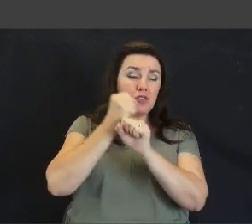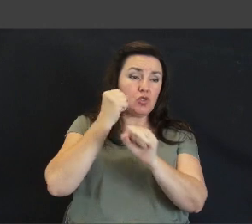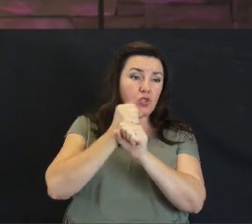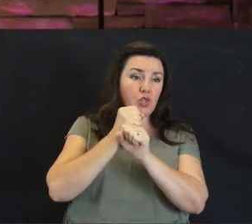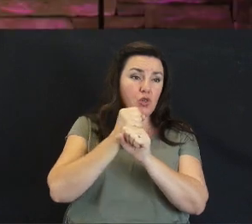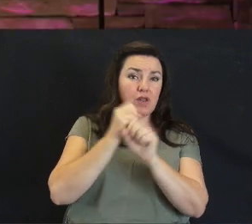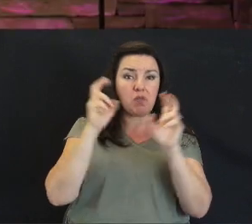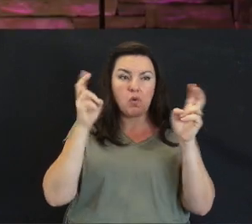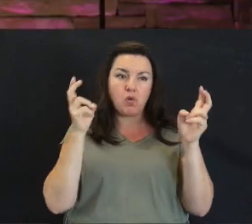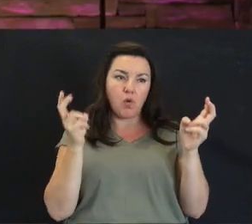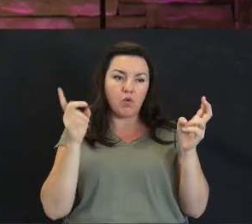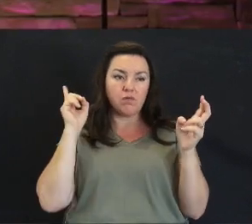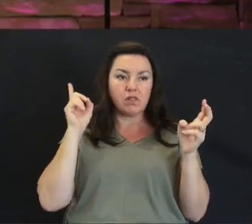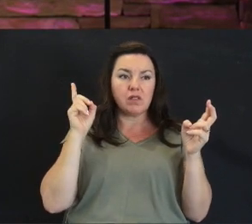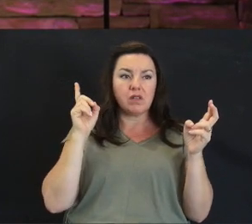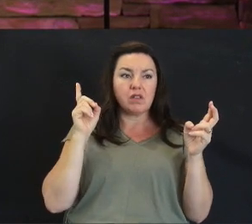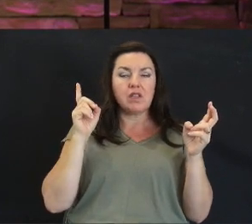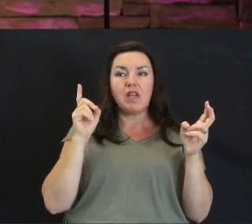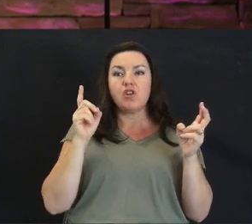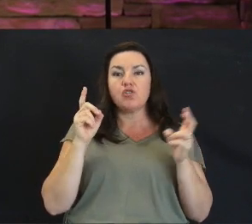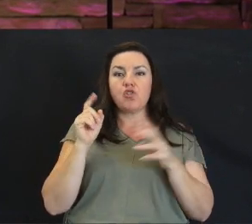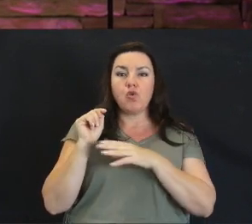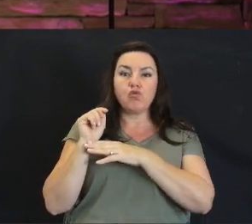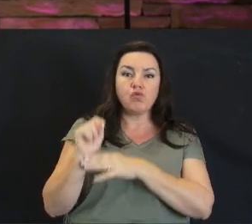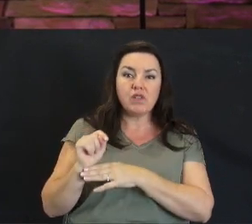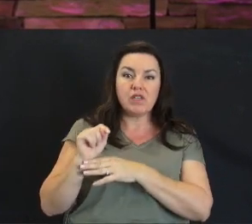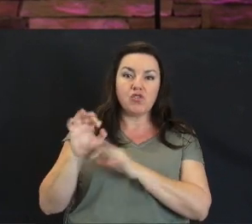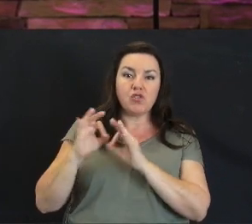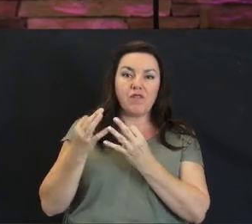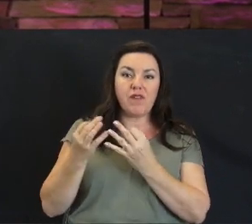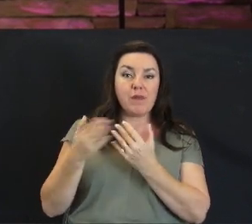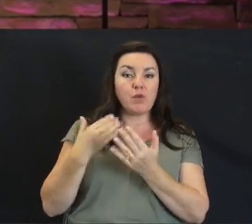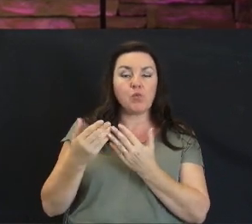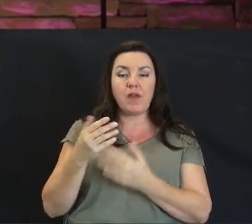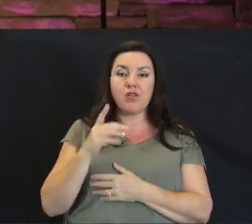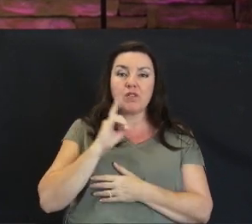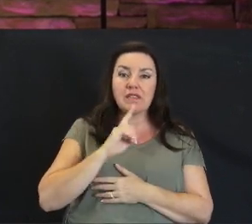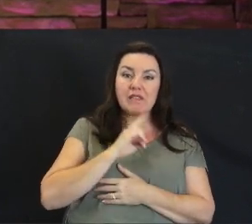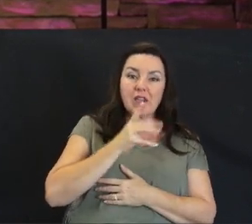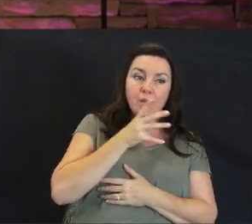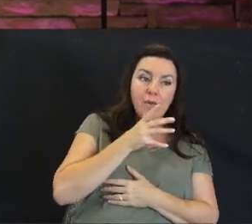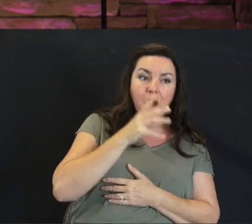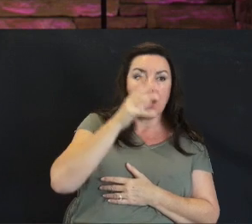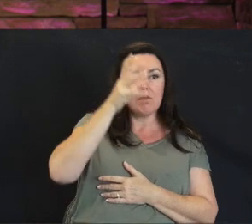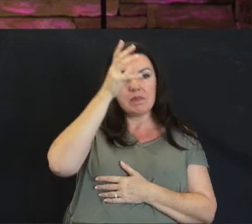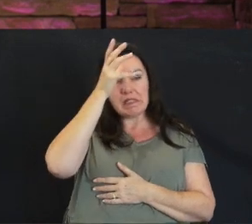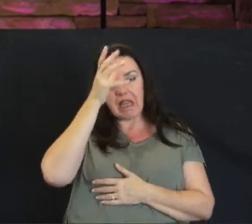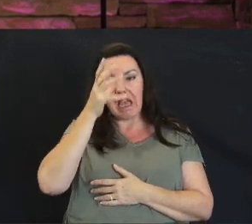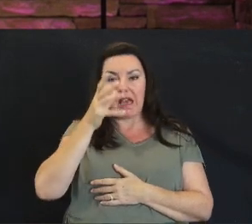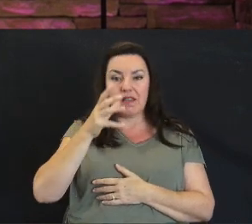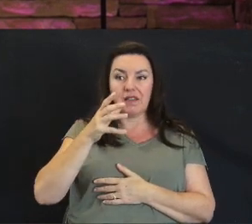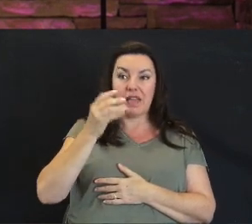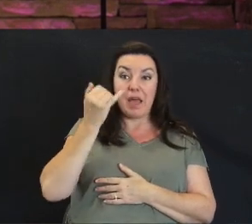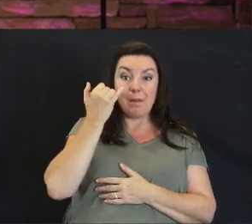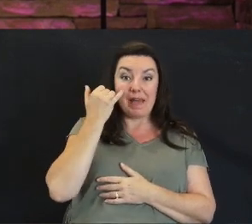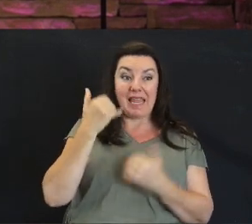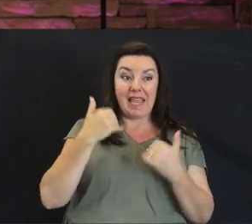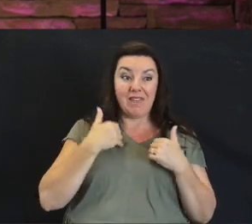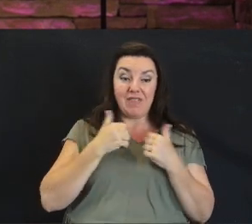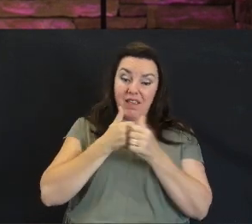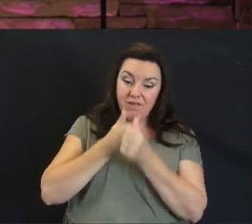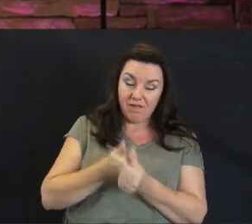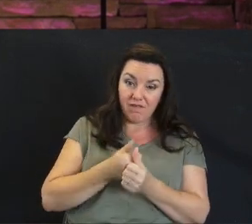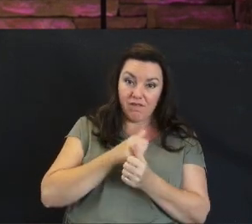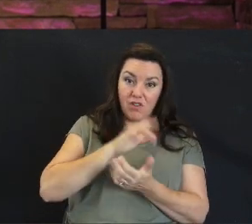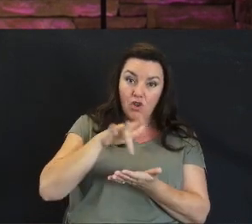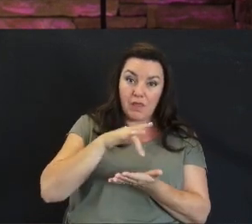than Quote unquote A traditional nuclear family Is a family Regardless if it's a single mom Single dad Or whatever that family looks like If that family has Christ At the center of